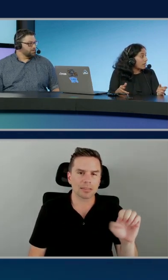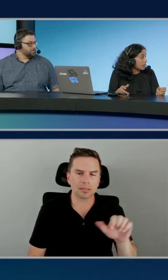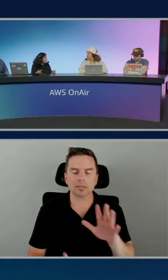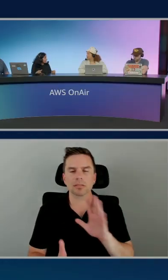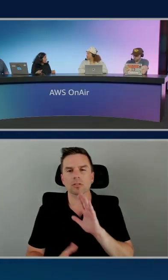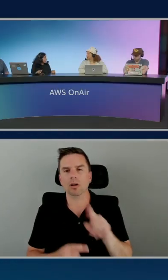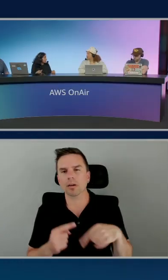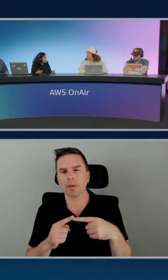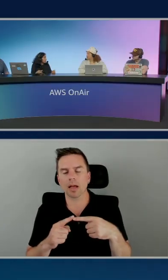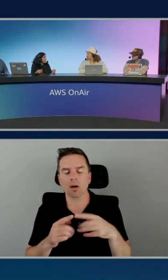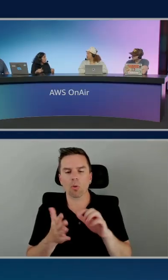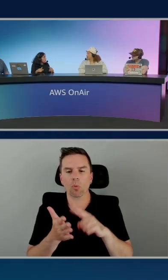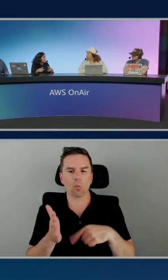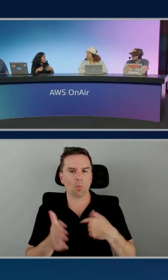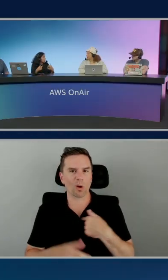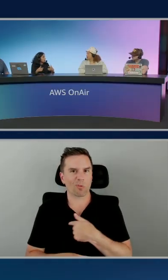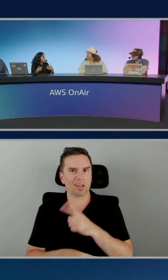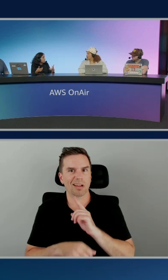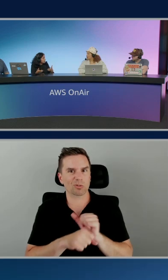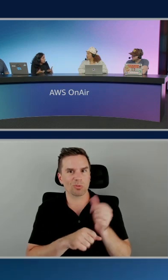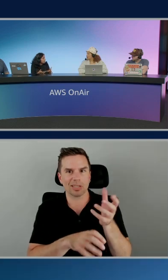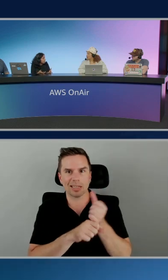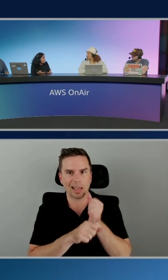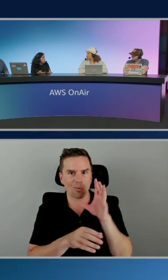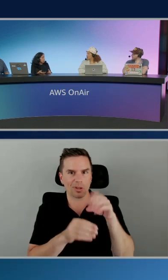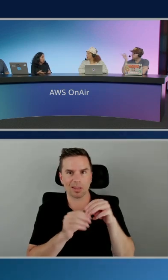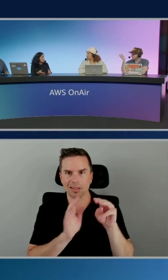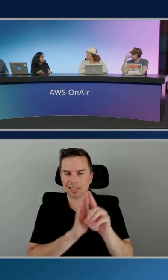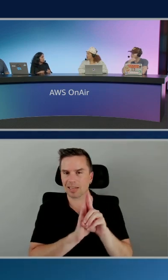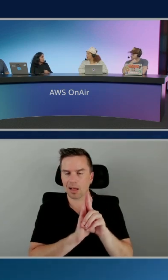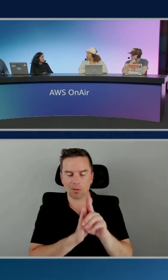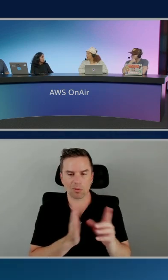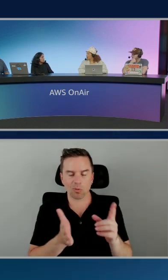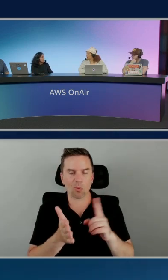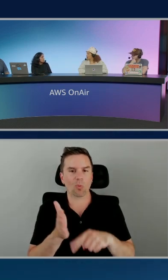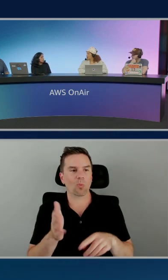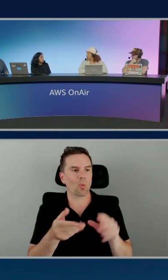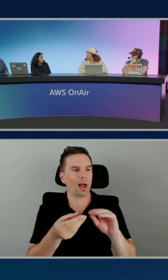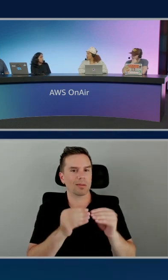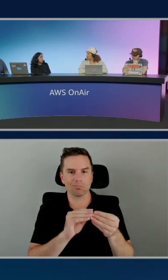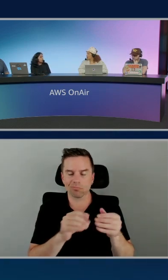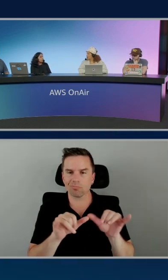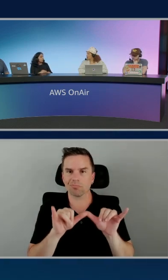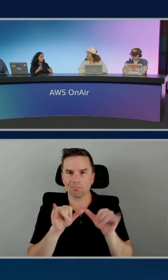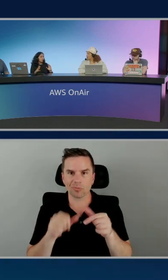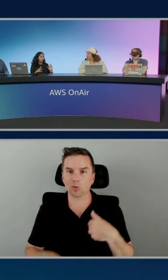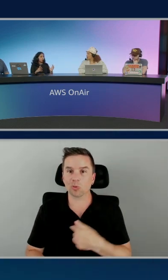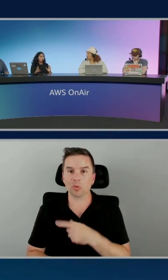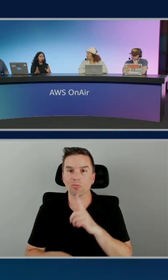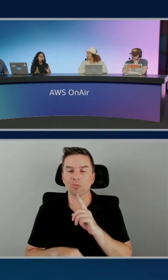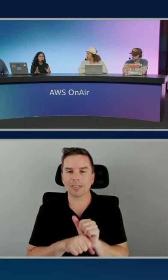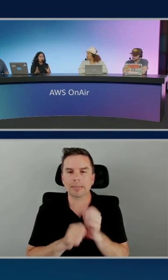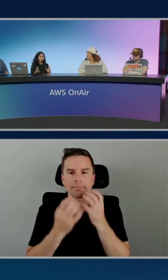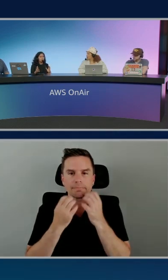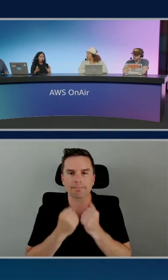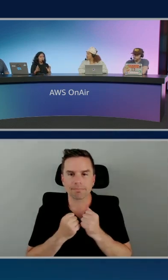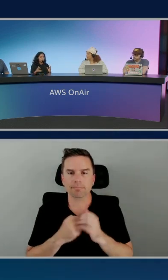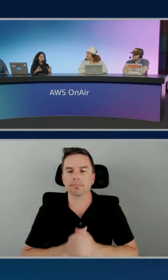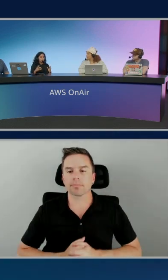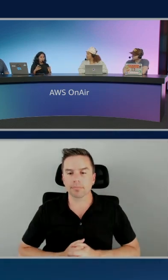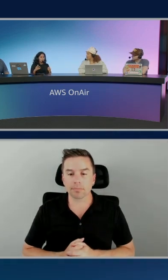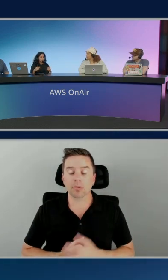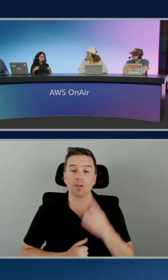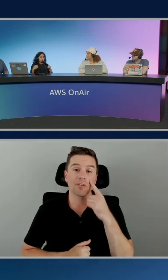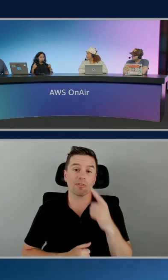really care in this demo, right? What metrics do we really care about? Yes. Yeah. Yeah. So traditionally for deep learning models, it